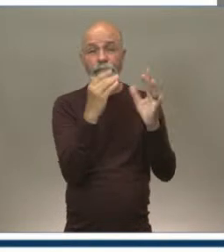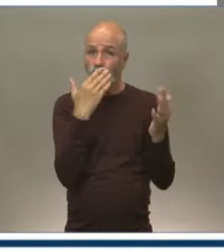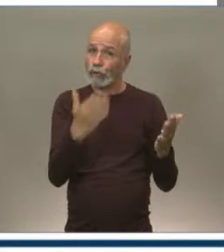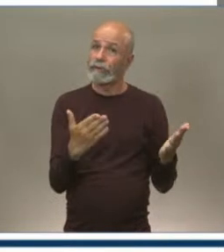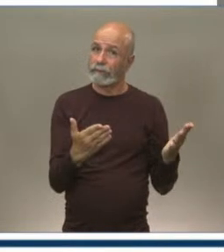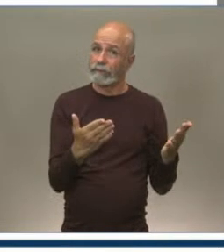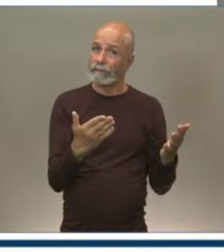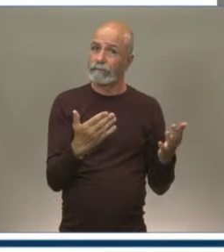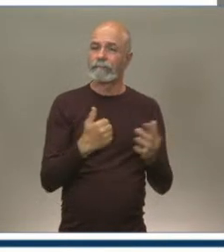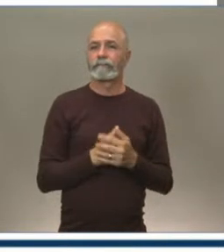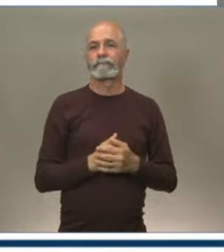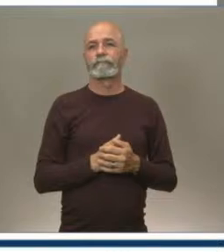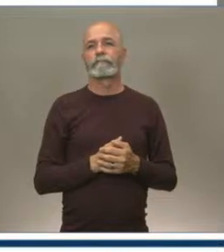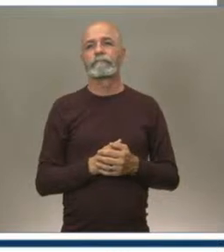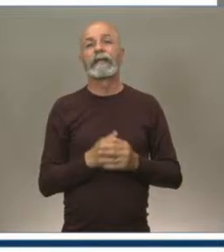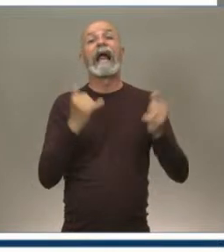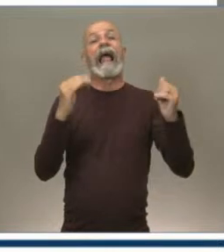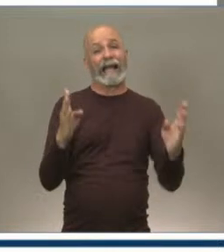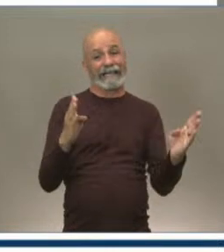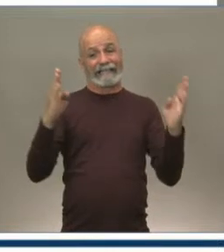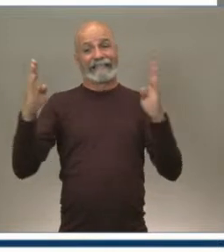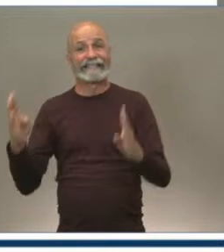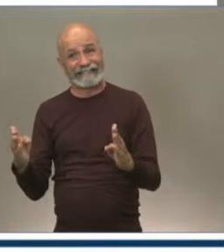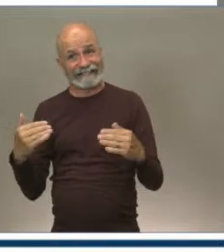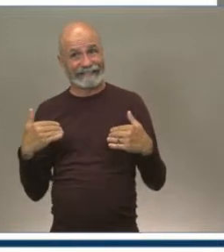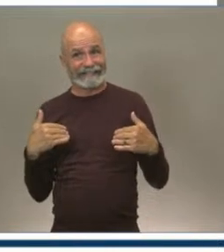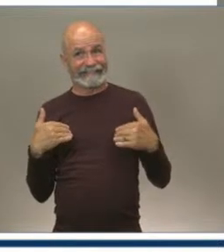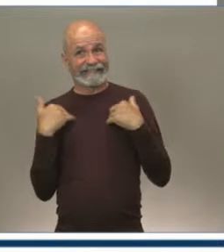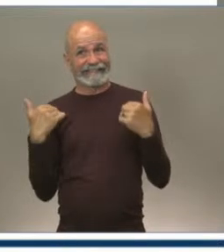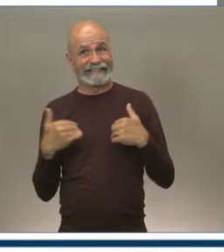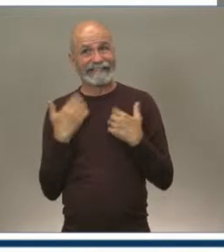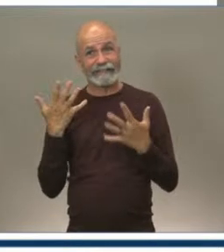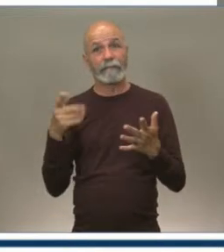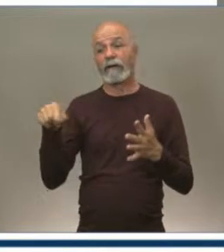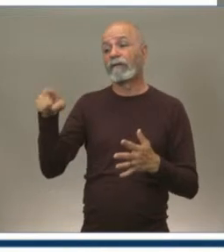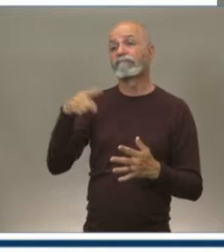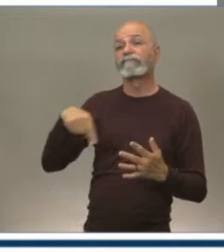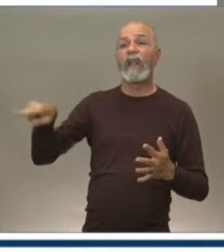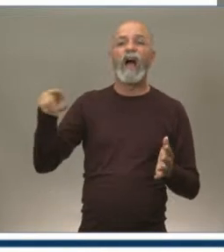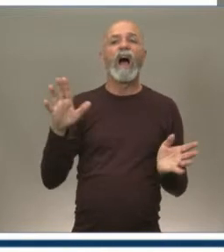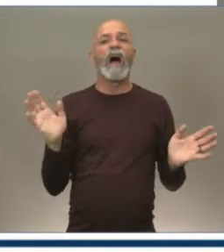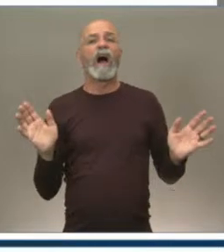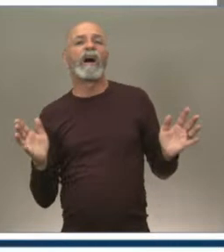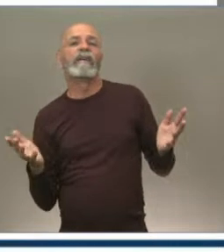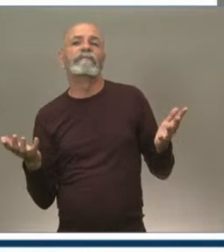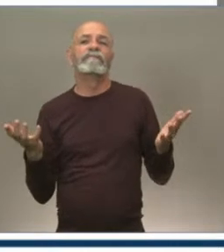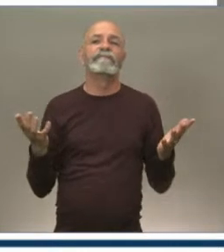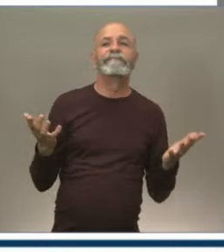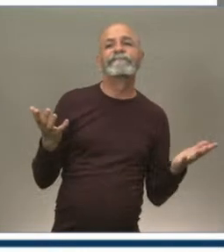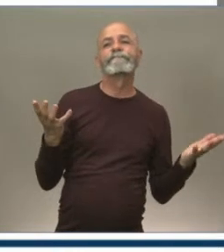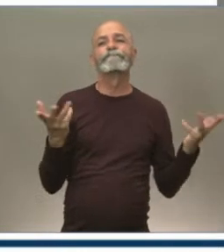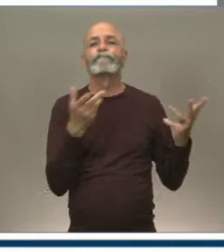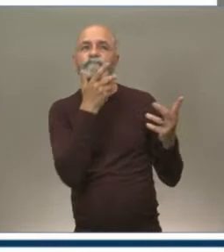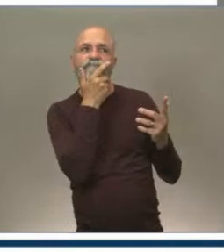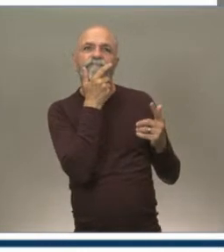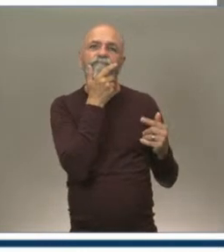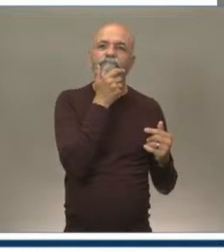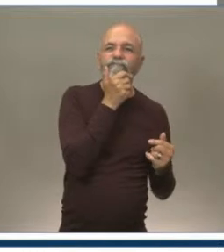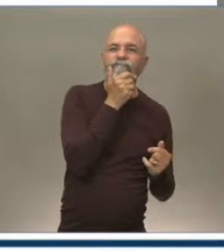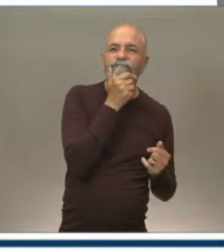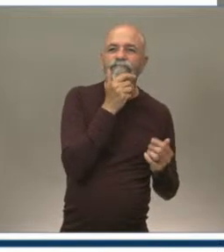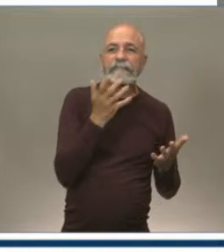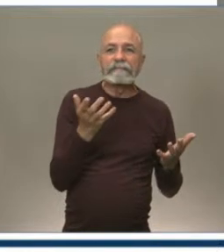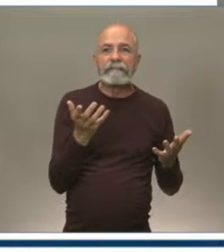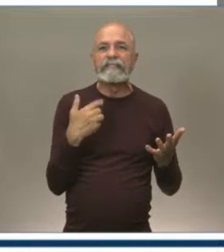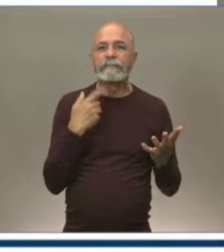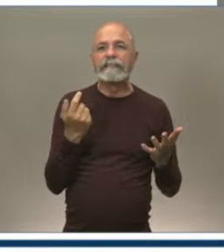up to the younger age groups, who often maybe not be as don't come out in as many numbers to get vaccinated. My